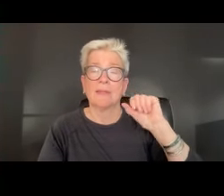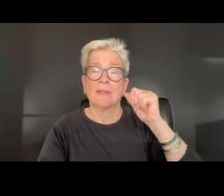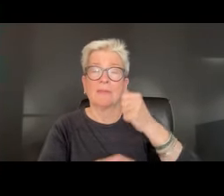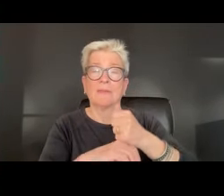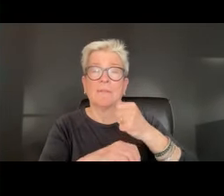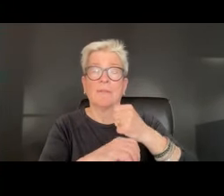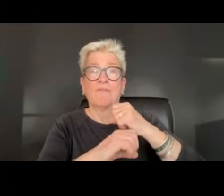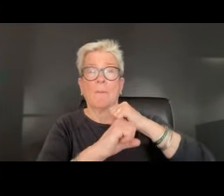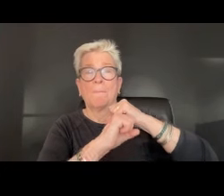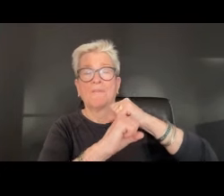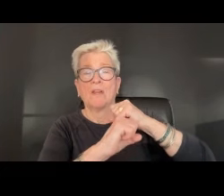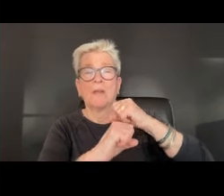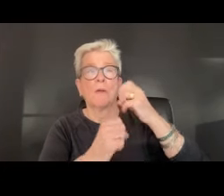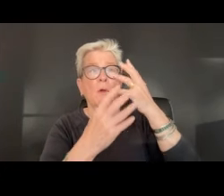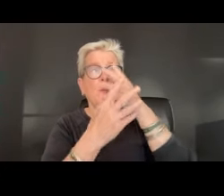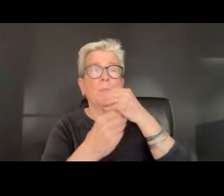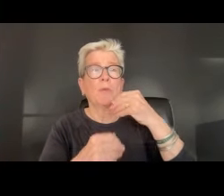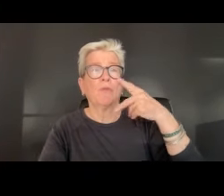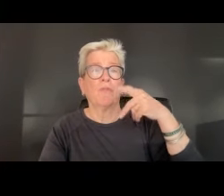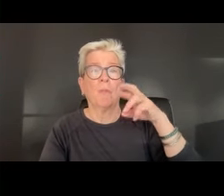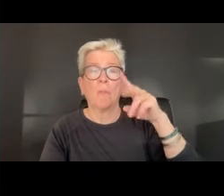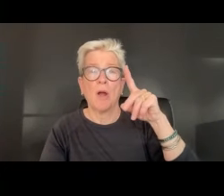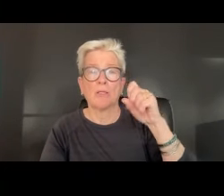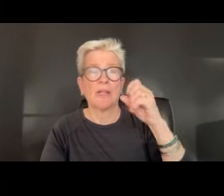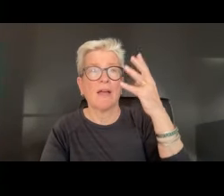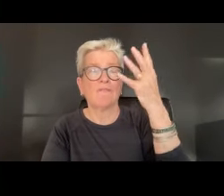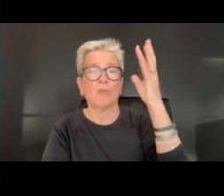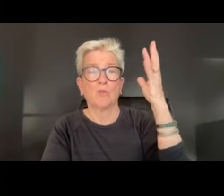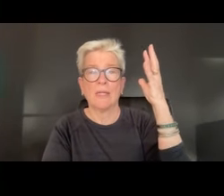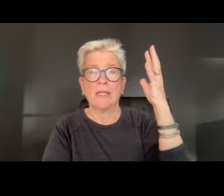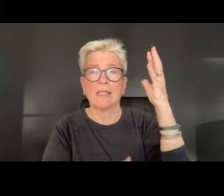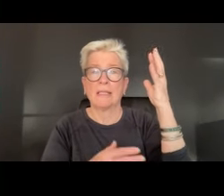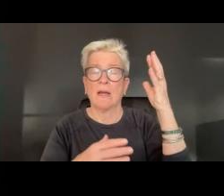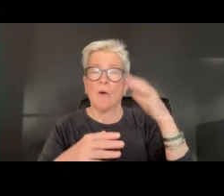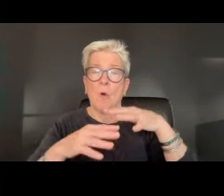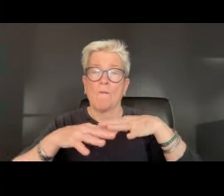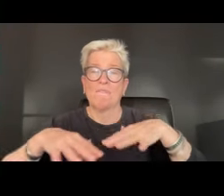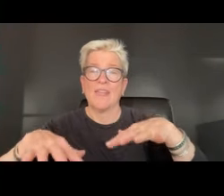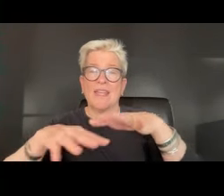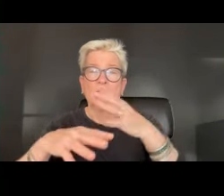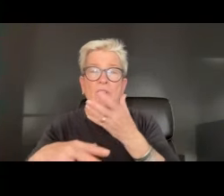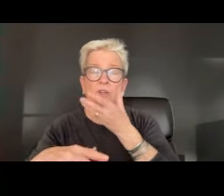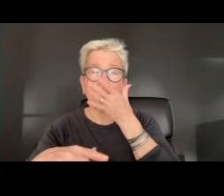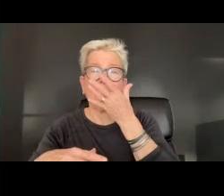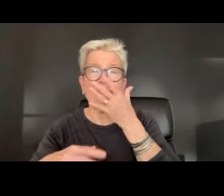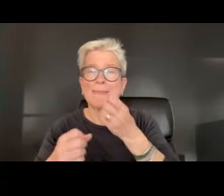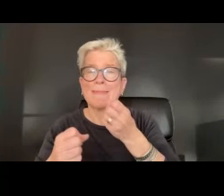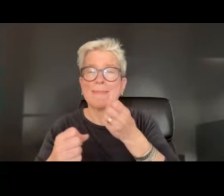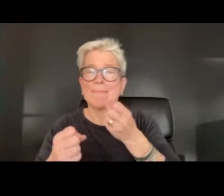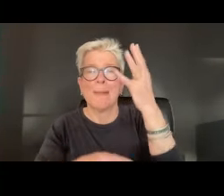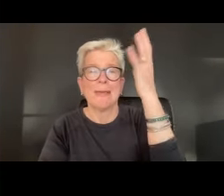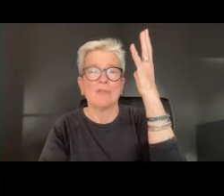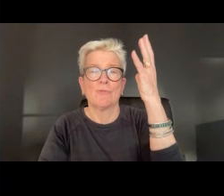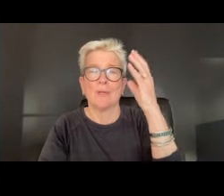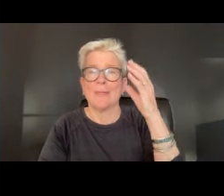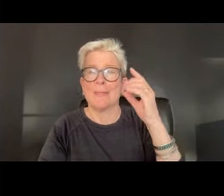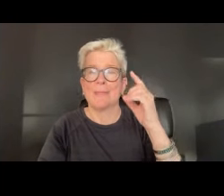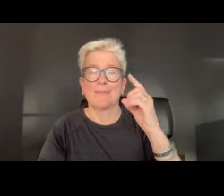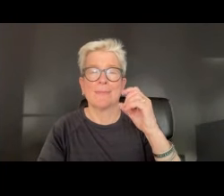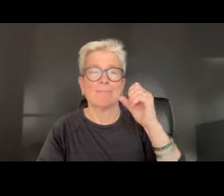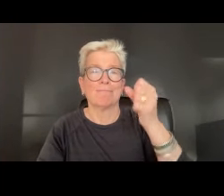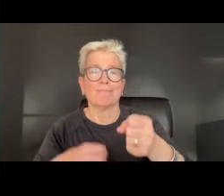of the beautiful parks have trees and other are mainly fields and just grass without many trees and mitigate less